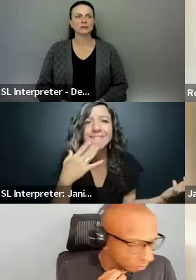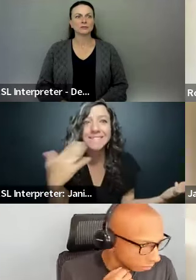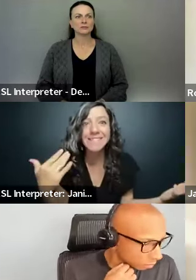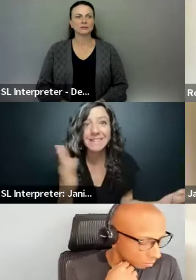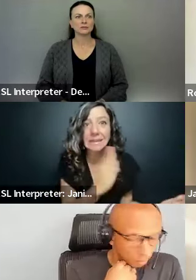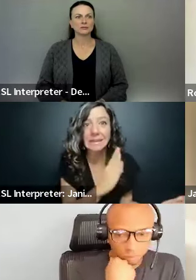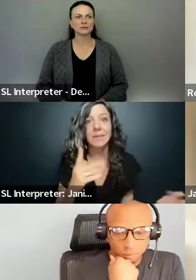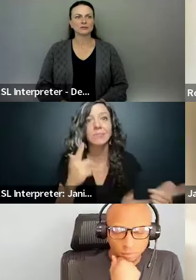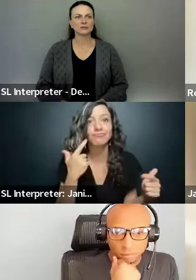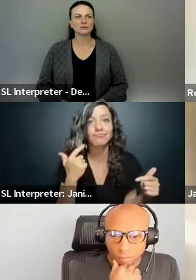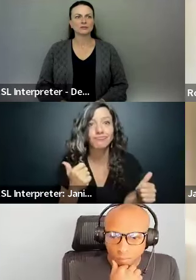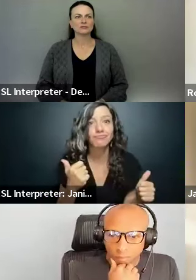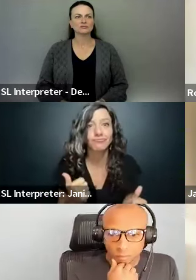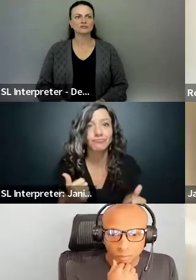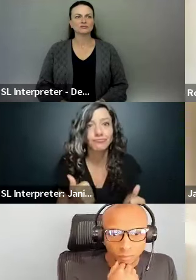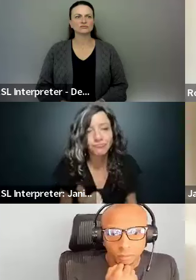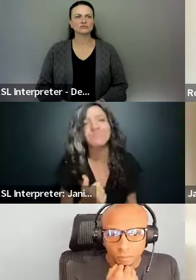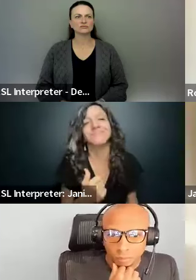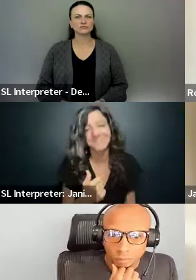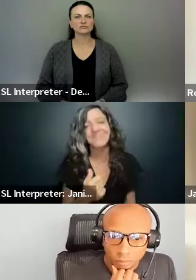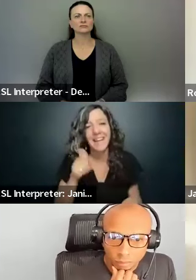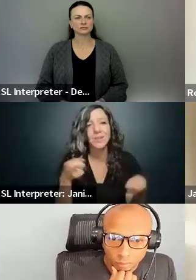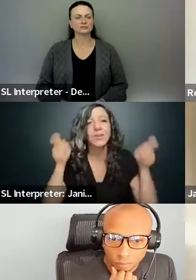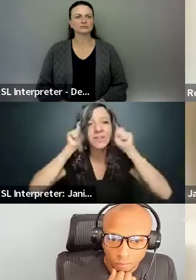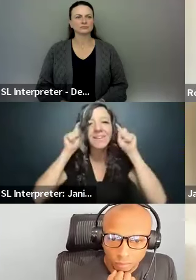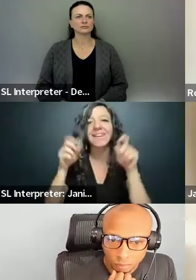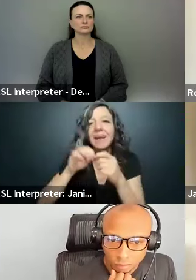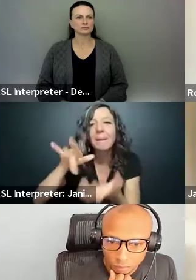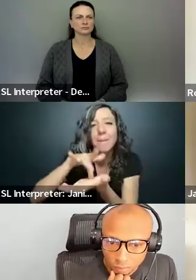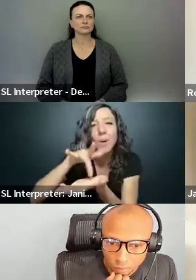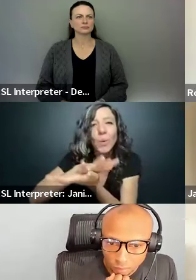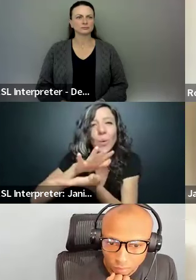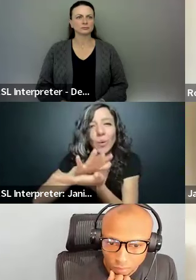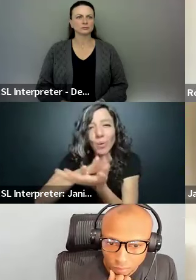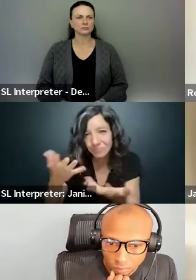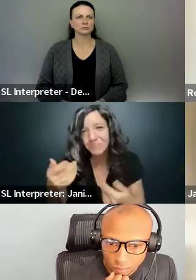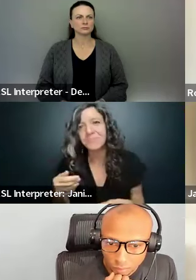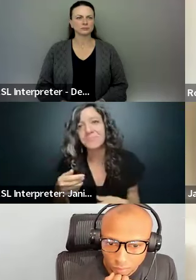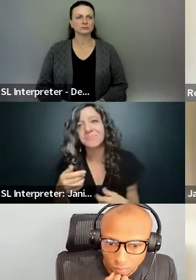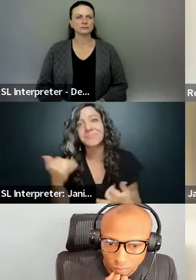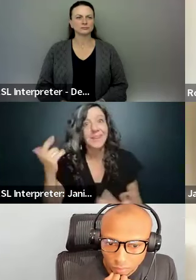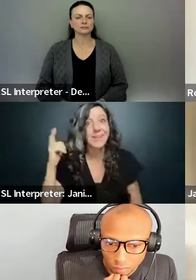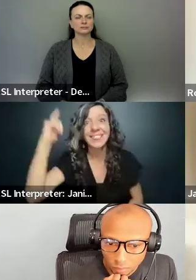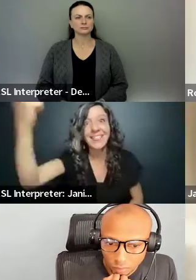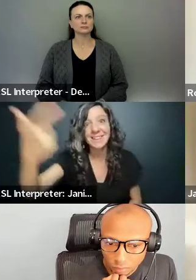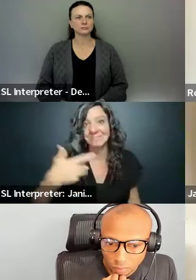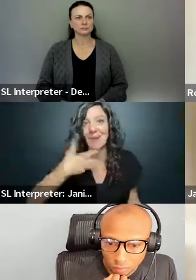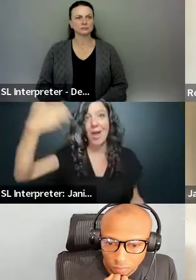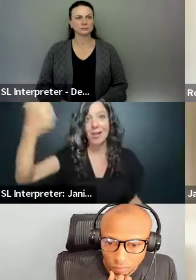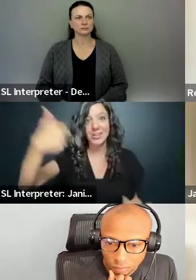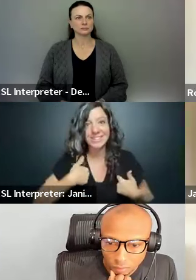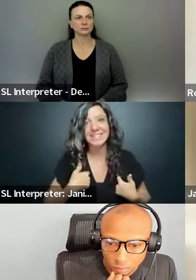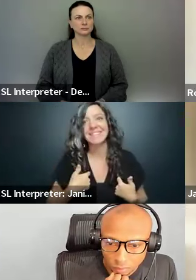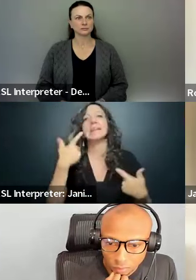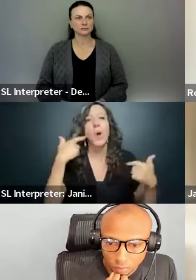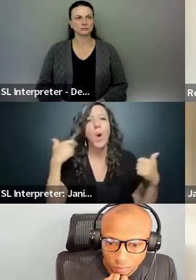I started to wear hearing aids in middle school. And now these late years later, my hearing